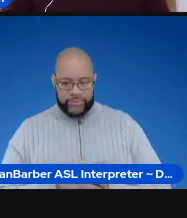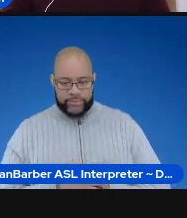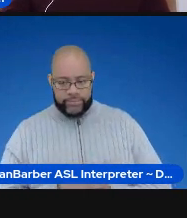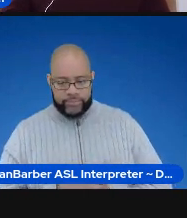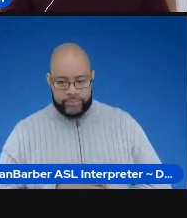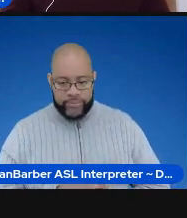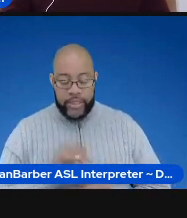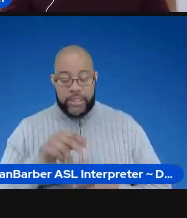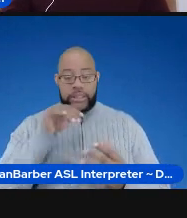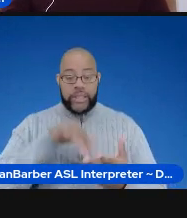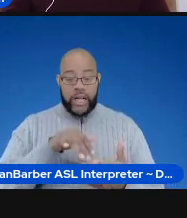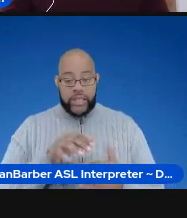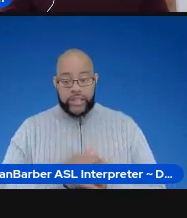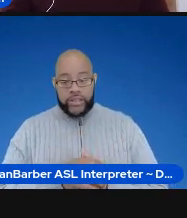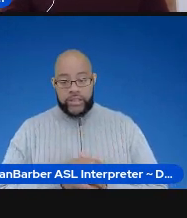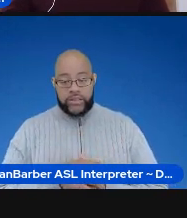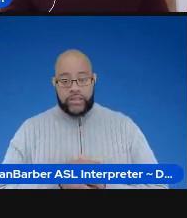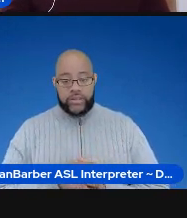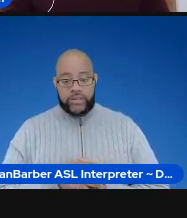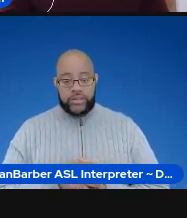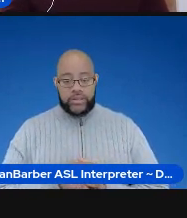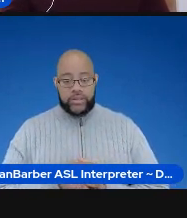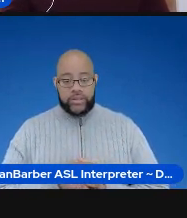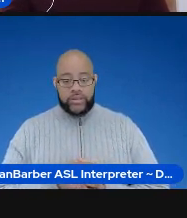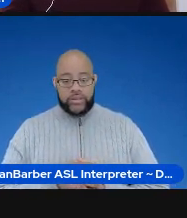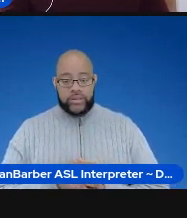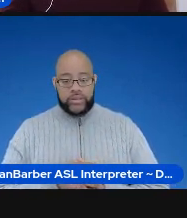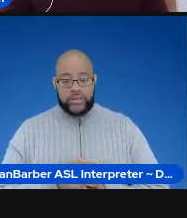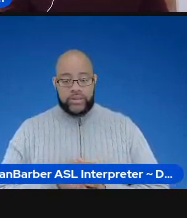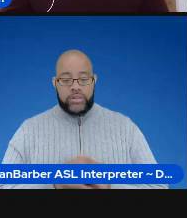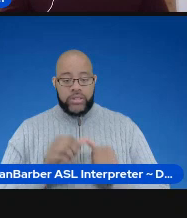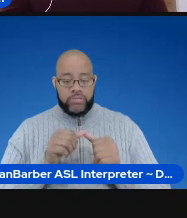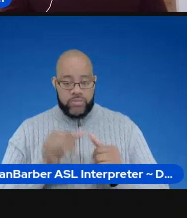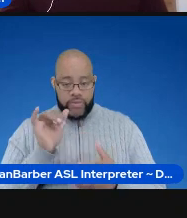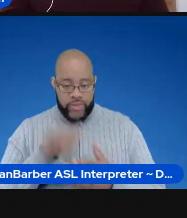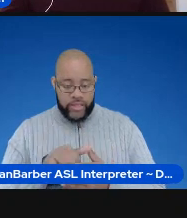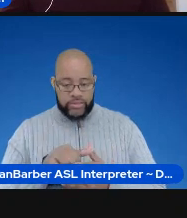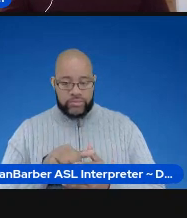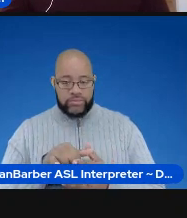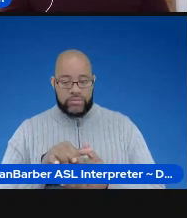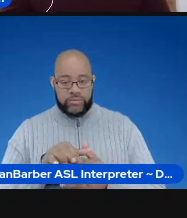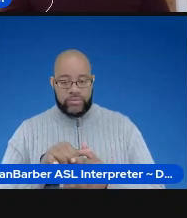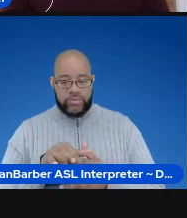This study went on then to use an approach called Mendelian randomization